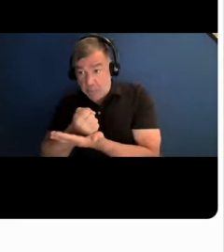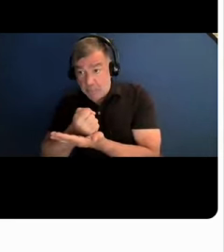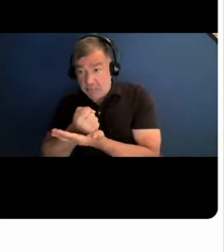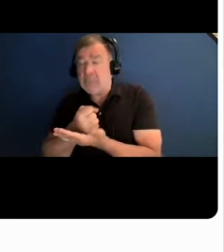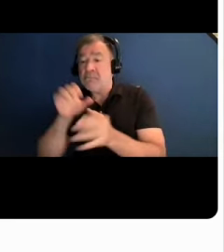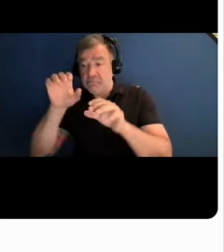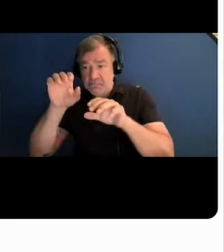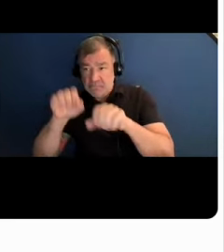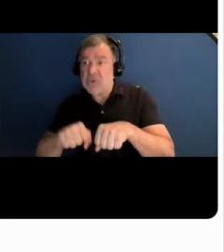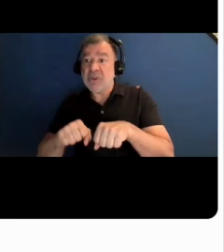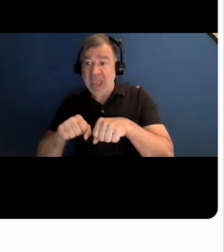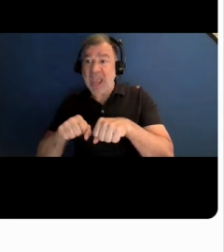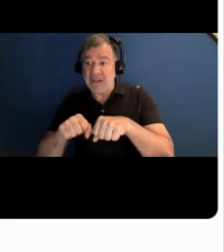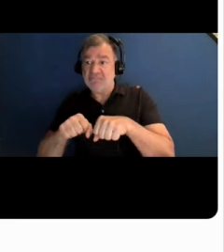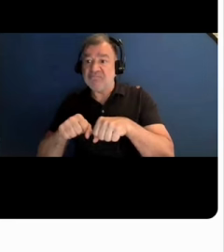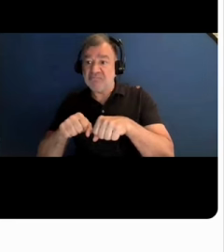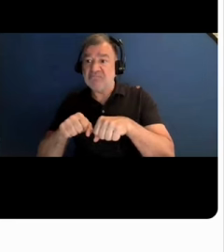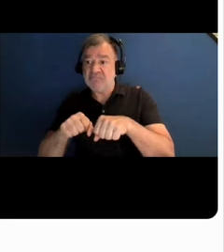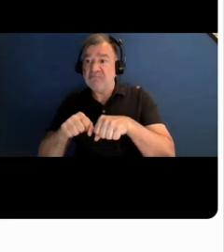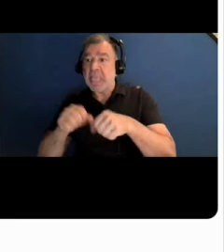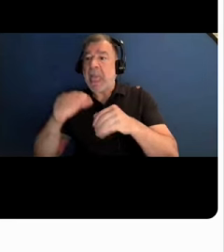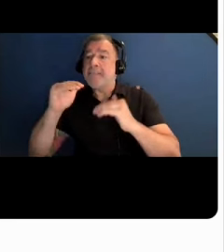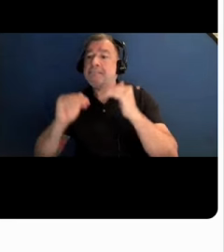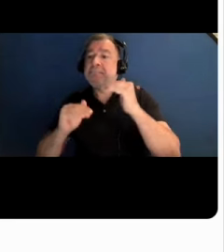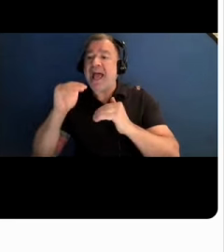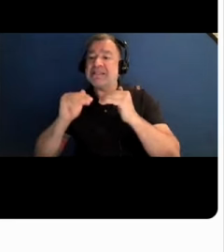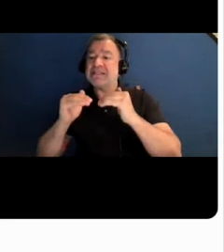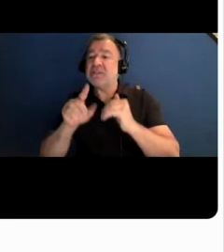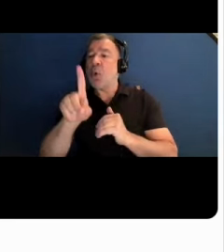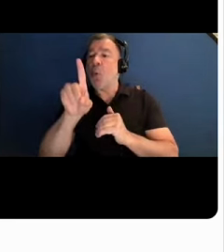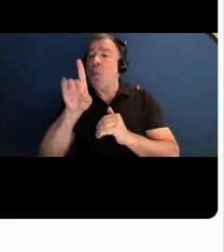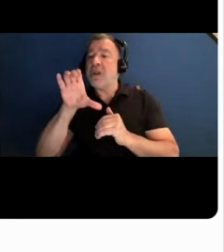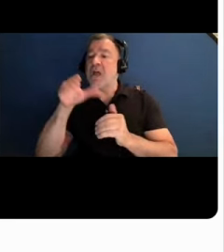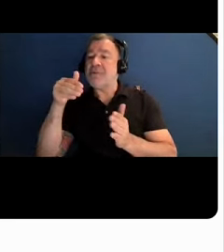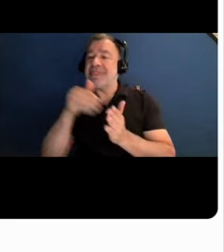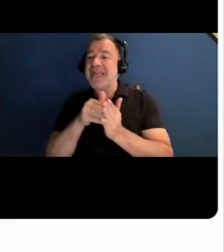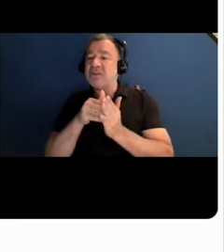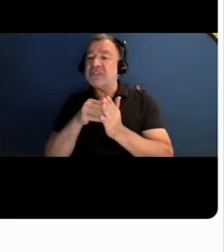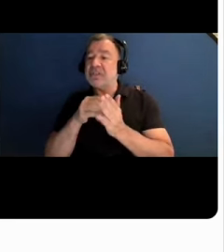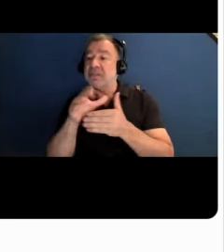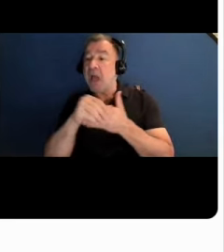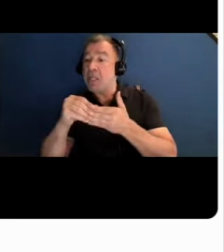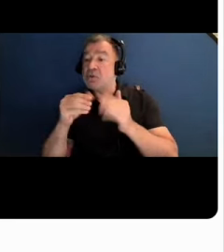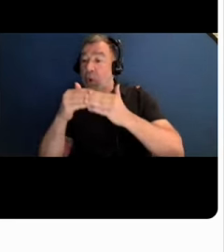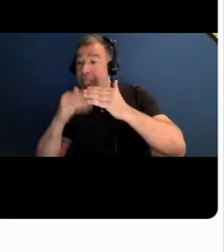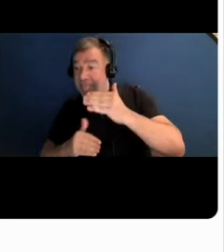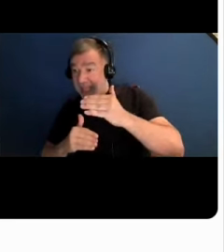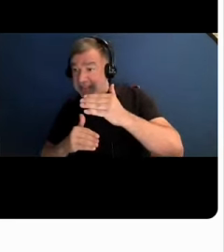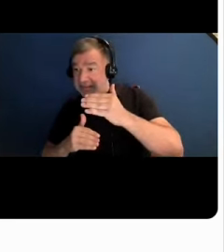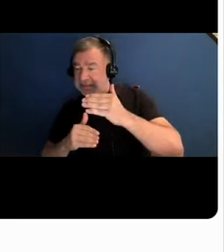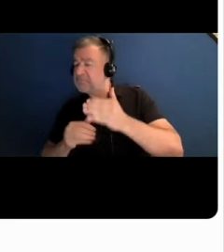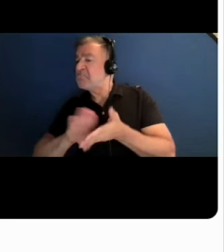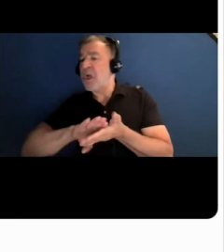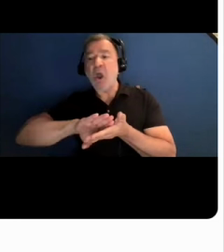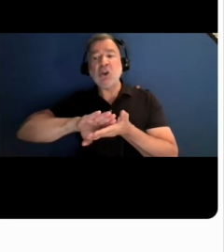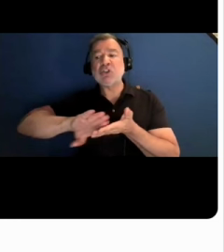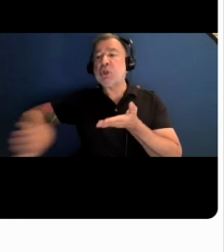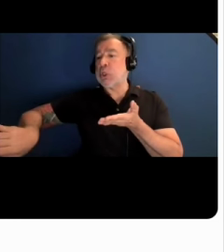of $100,000 or less are excluded from your SSI resource limits. So next slide,